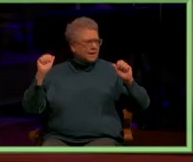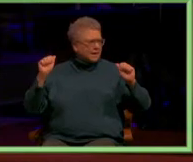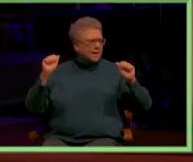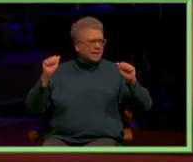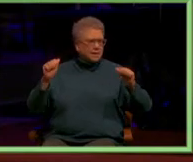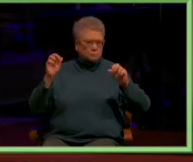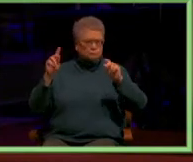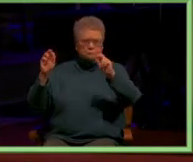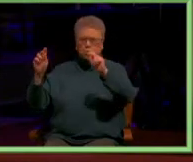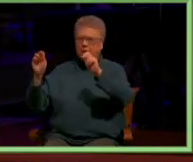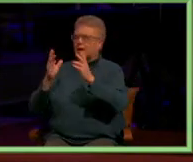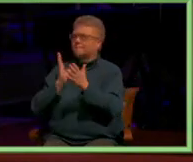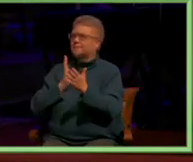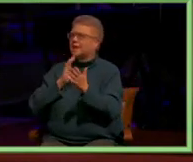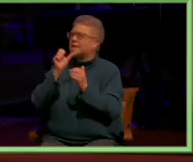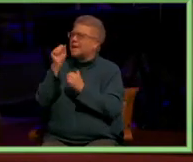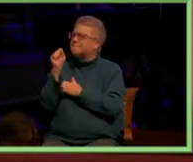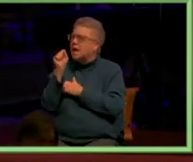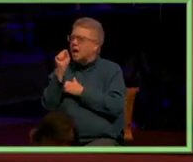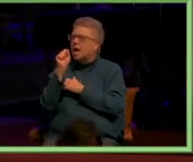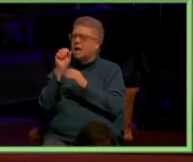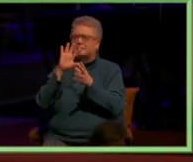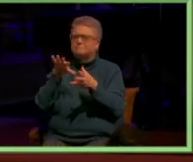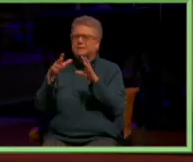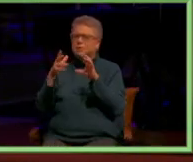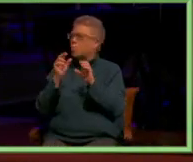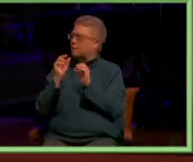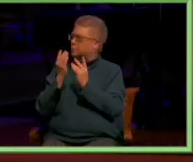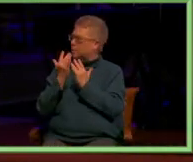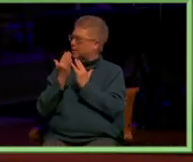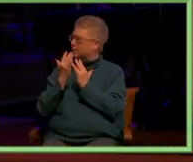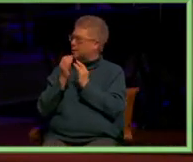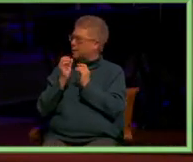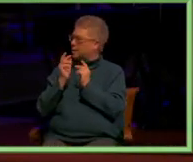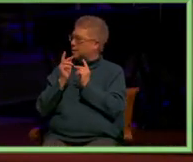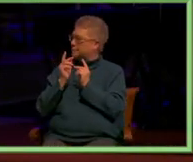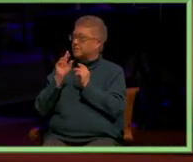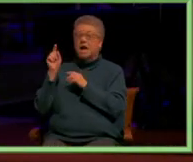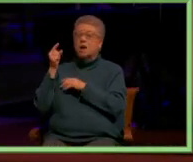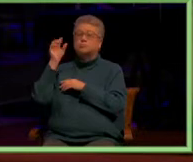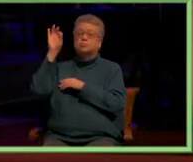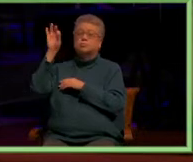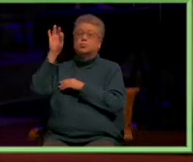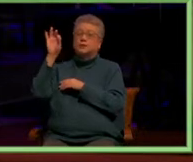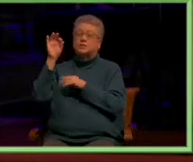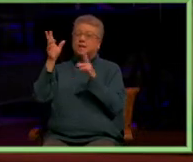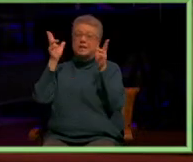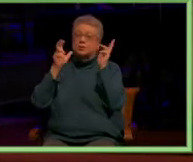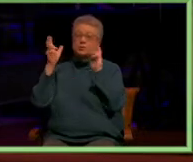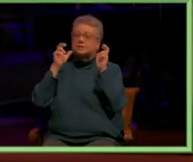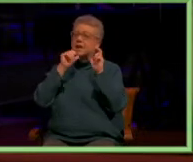Is that okay? All right, thank you. I think that mic was on and, oh, wait. Oh, well. I'll just preach loud. You listen good. Don't worry about the